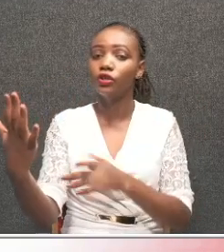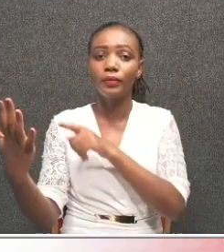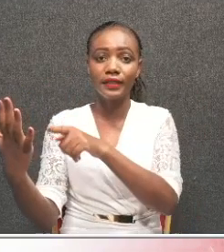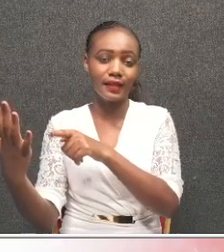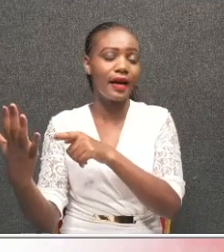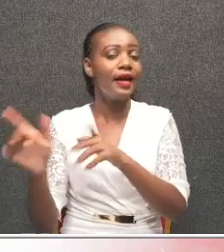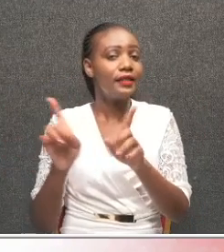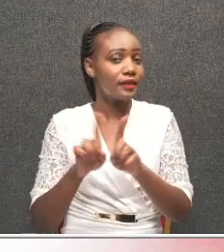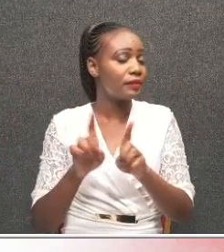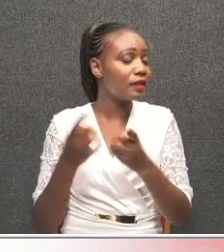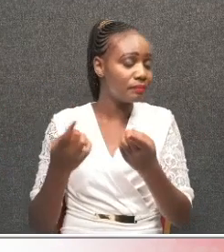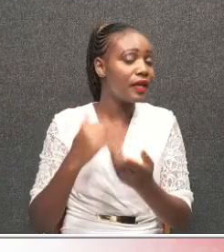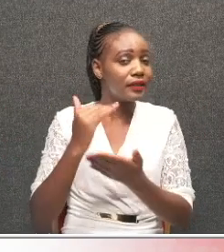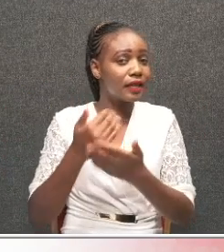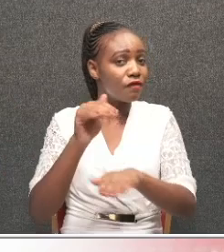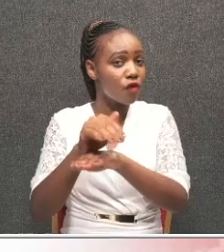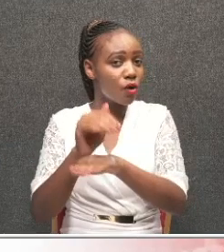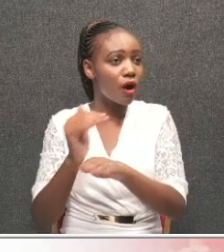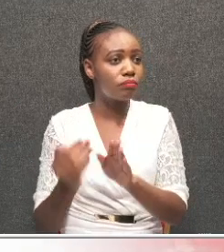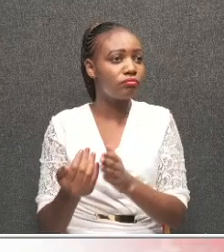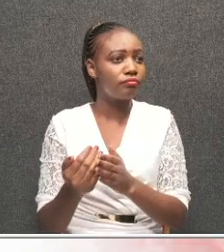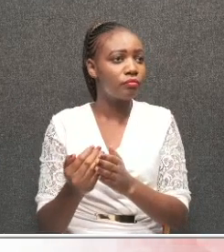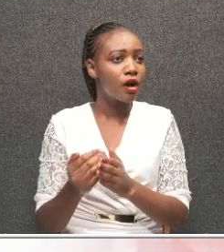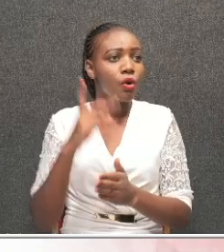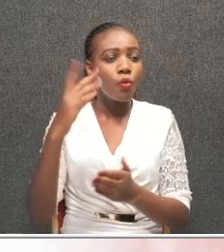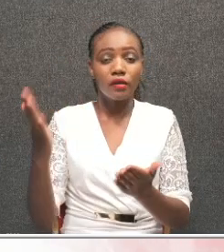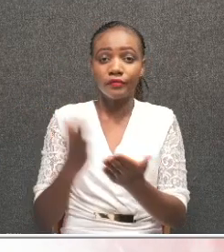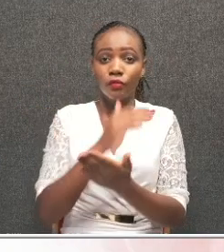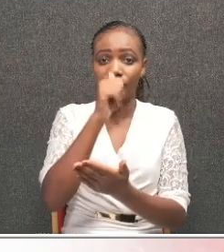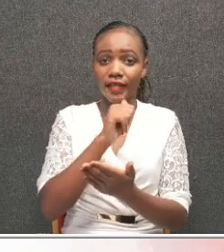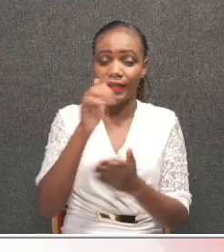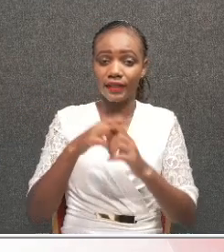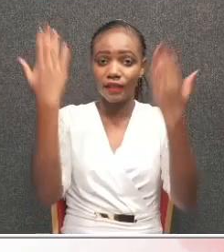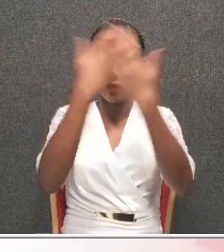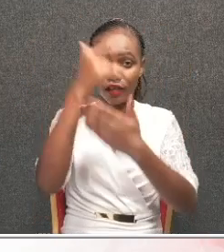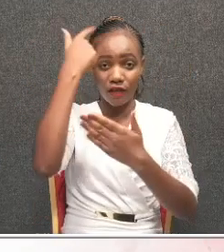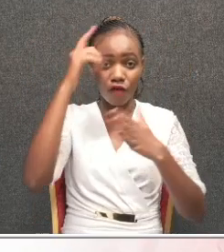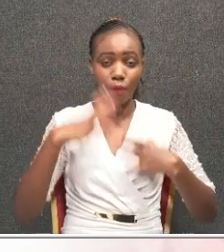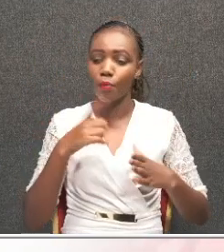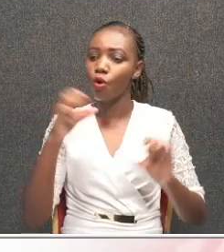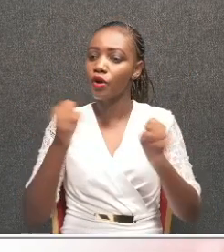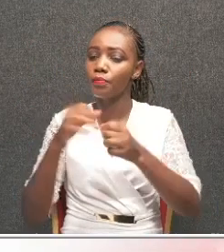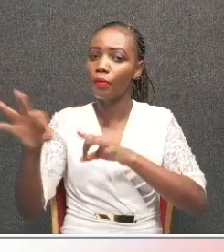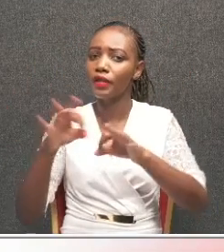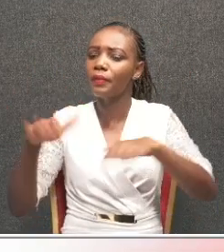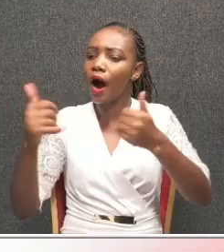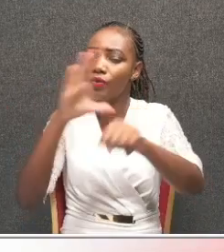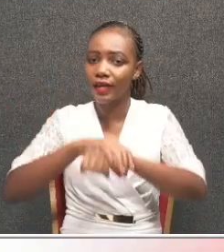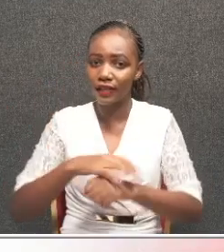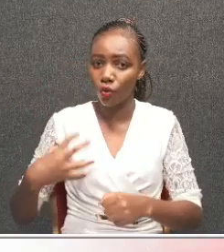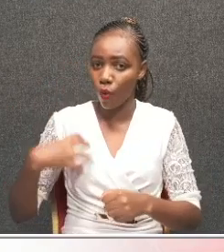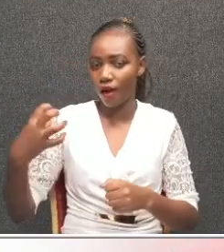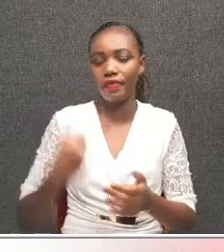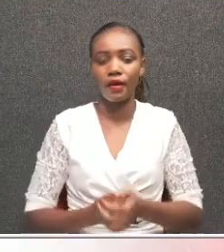subsequent follow-up audits will lift that veil of secrecy and darkness for those who cannot explain their assets of wealth," end